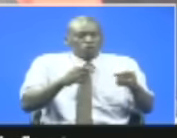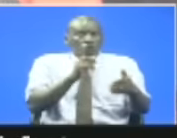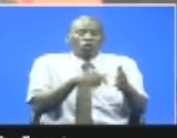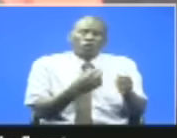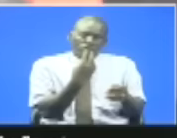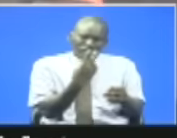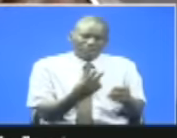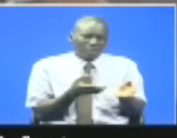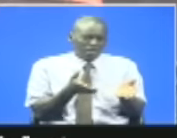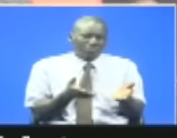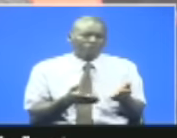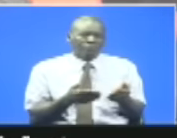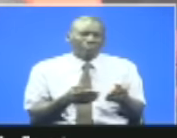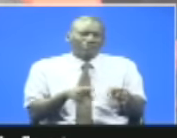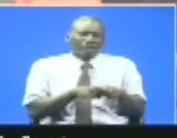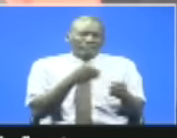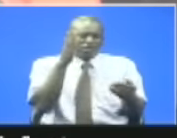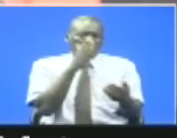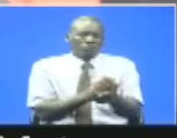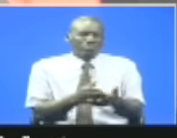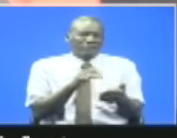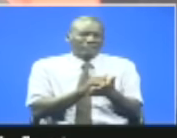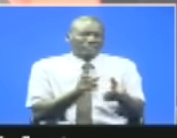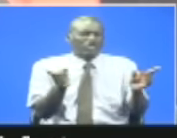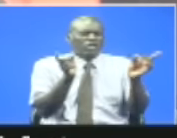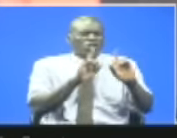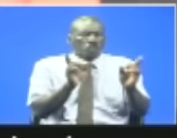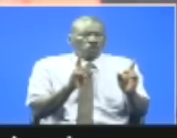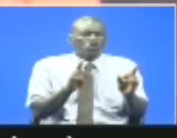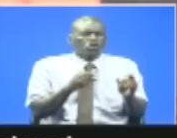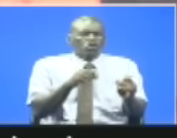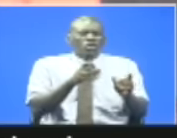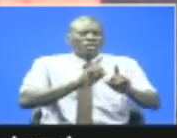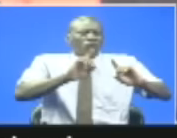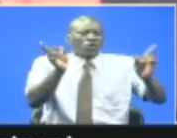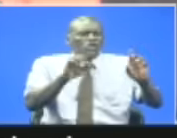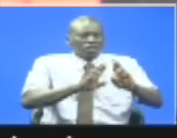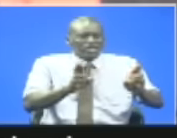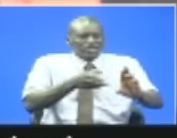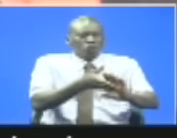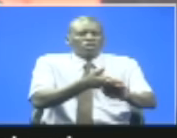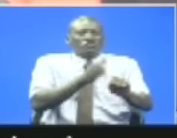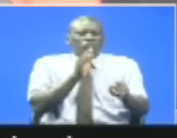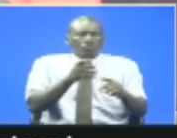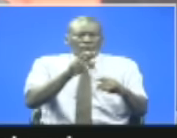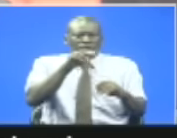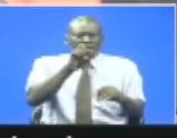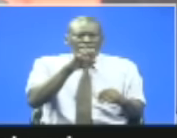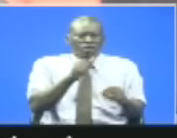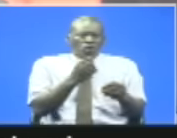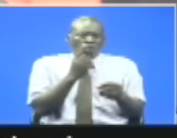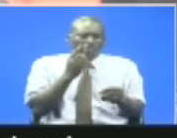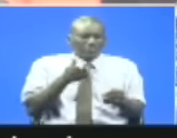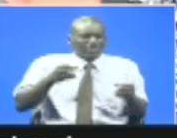that as they are confirming is that there's not going to be a fallout. I think the one thing that was clear in